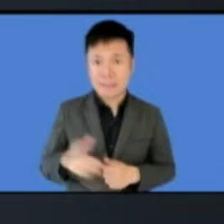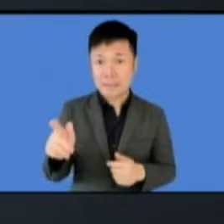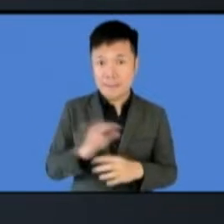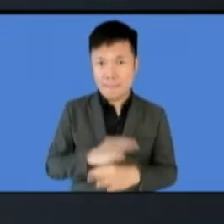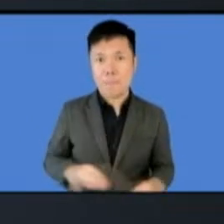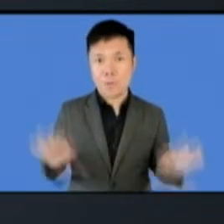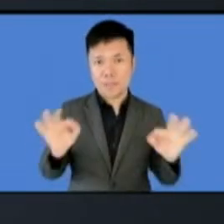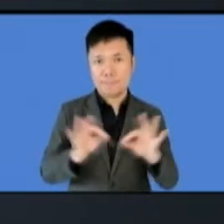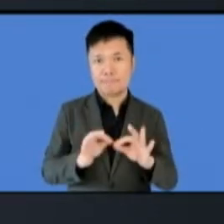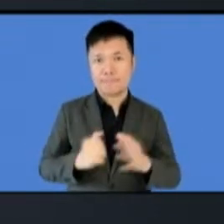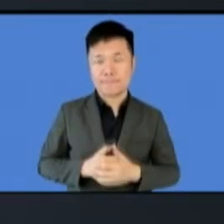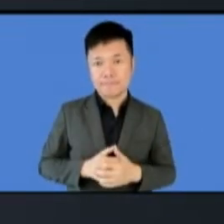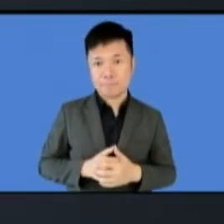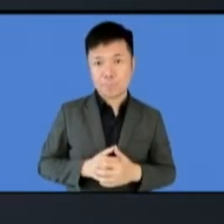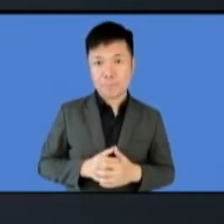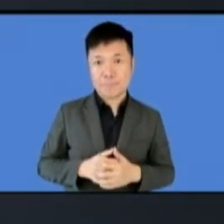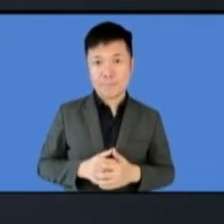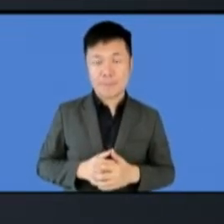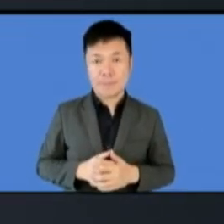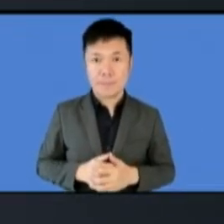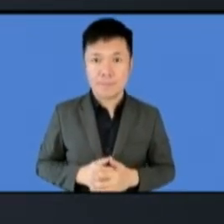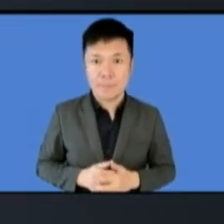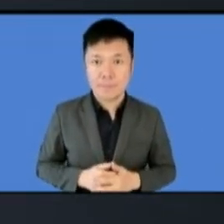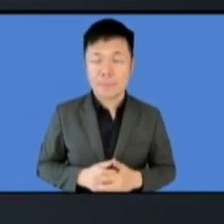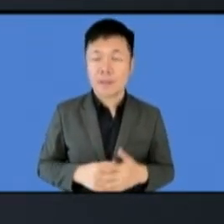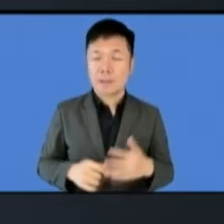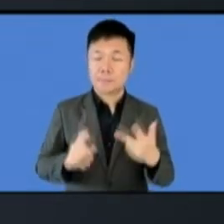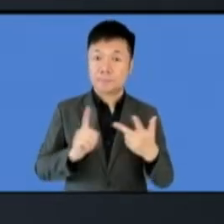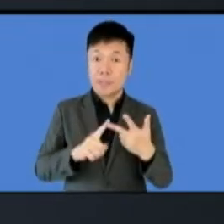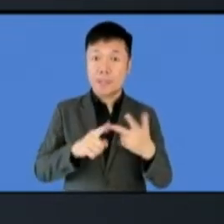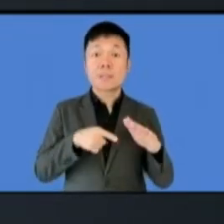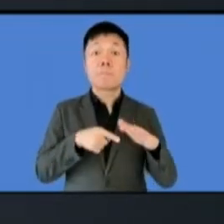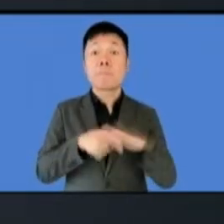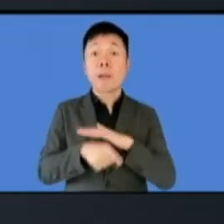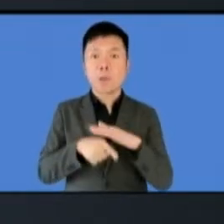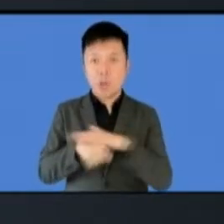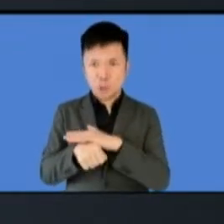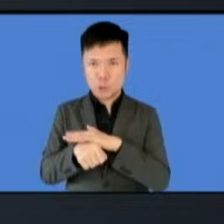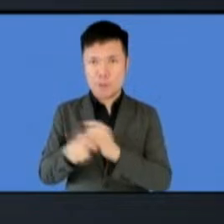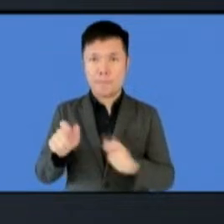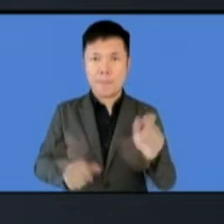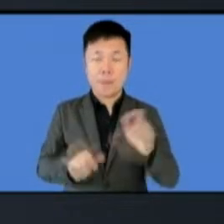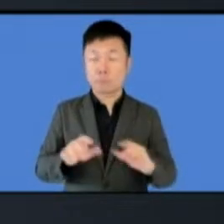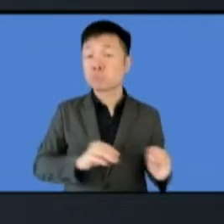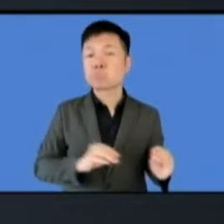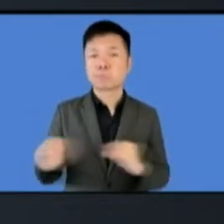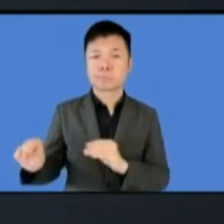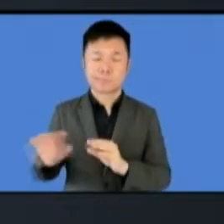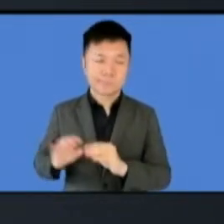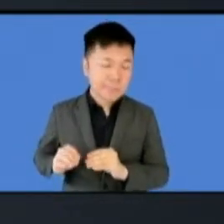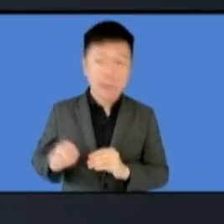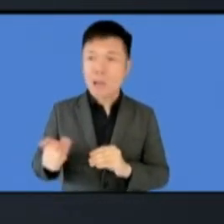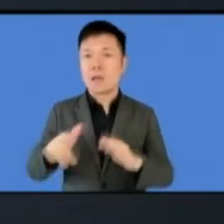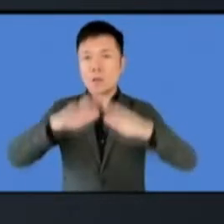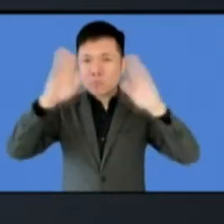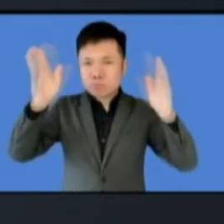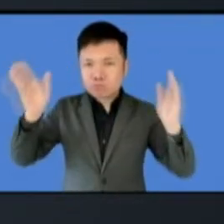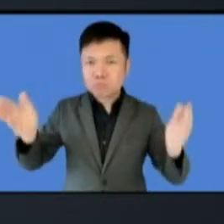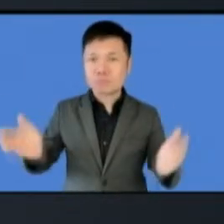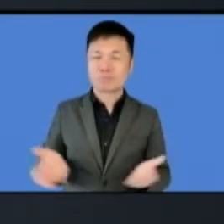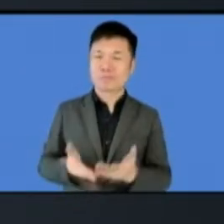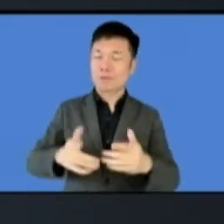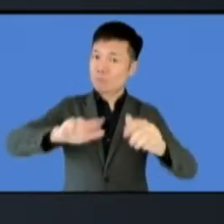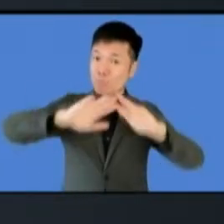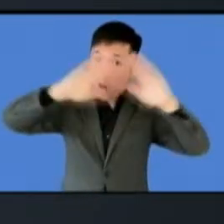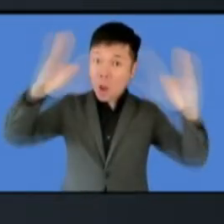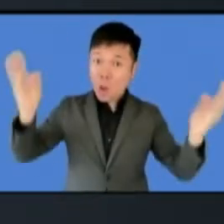important. The third thing is about migration and mobility, and the whole world becomes very mobile, not only